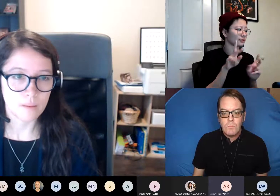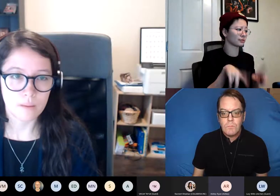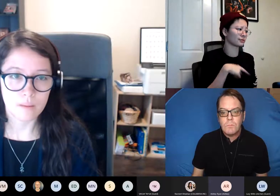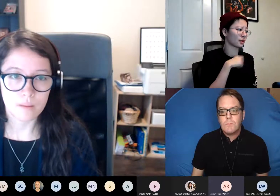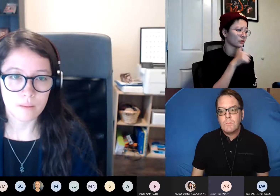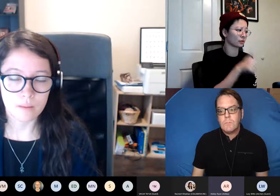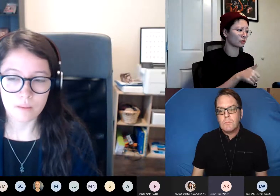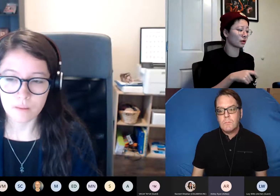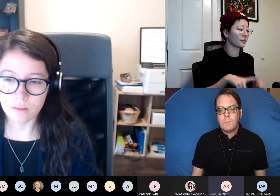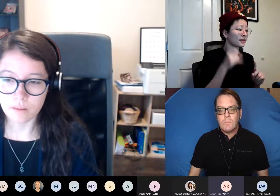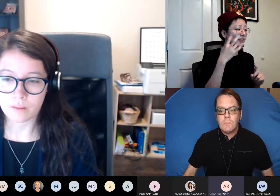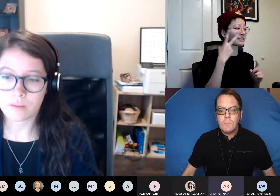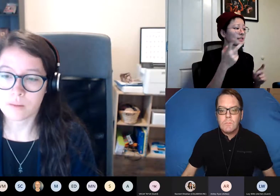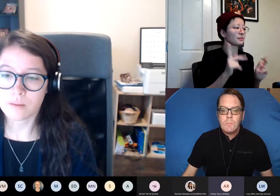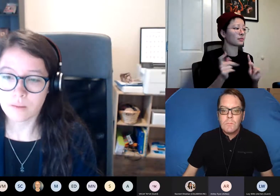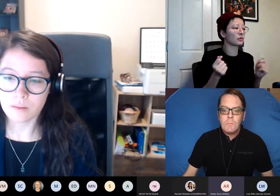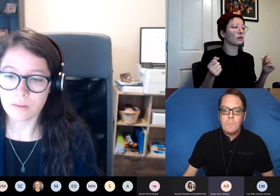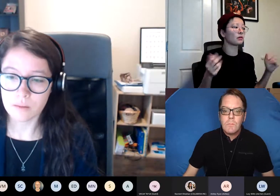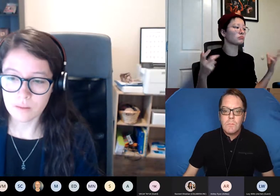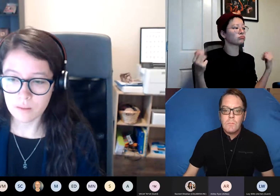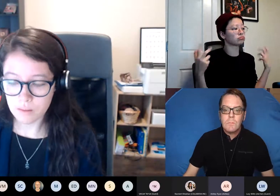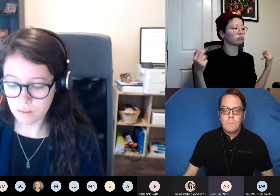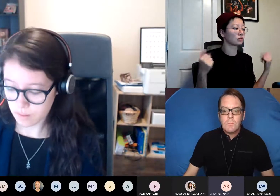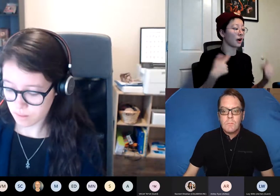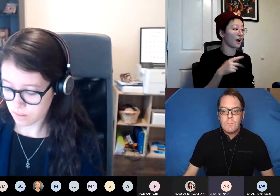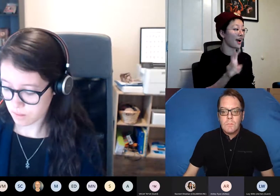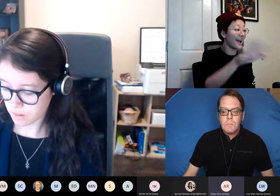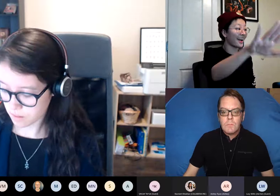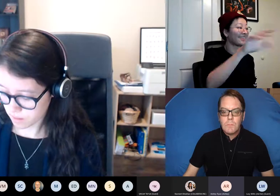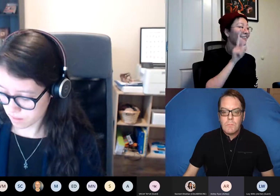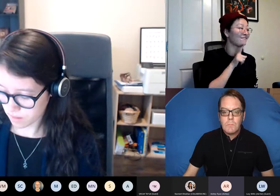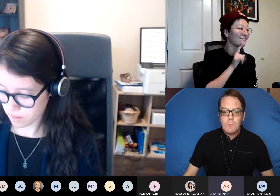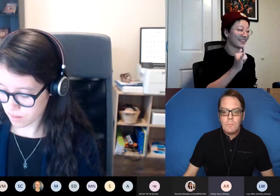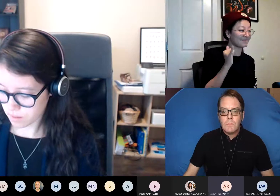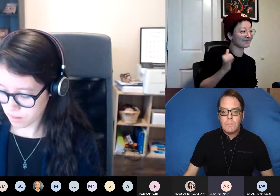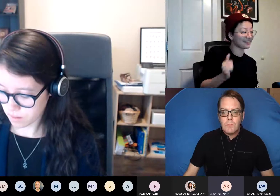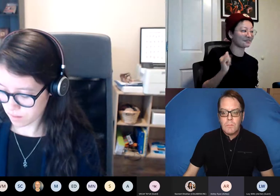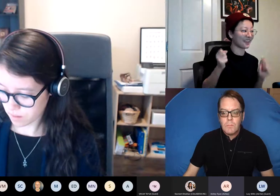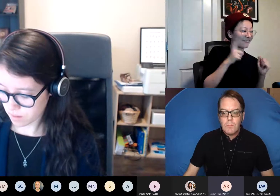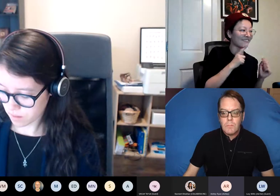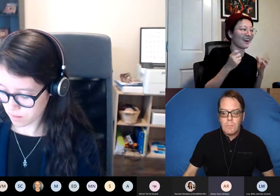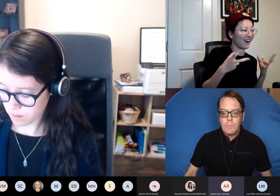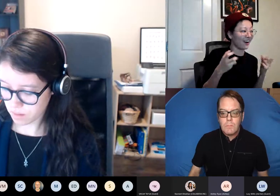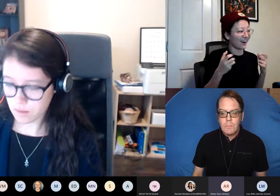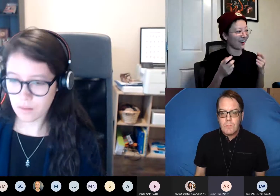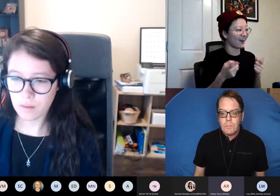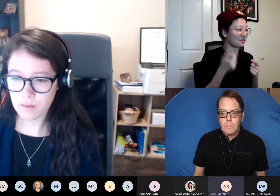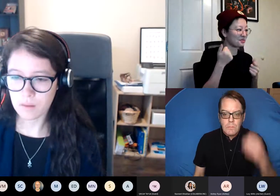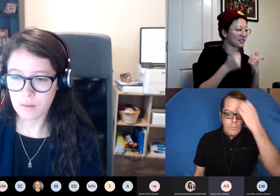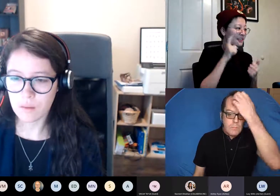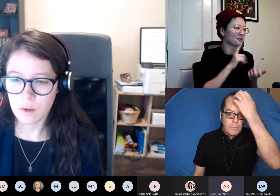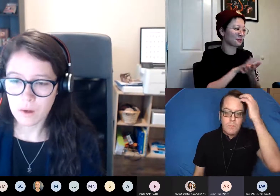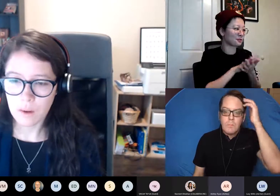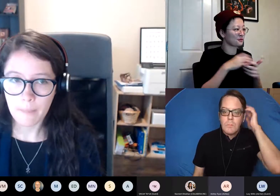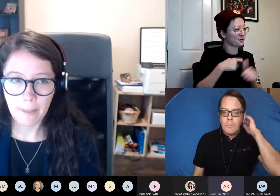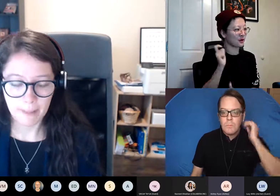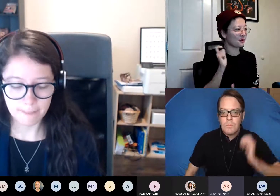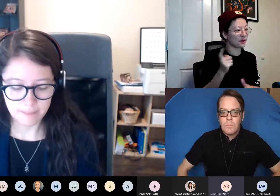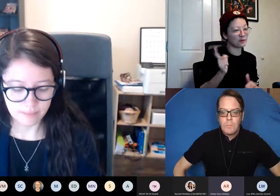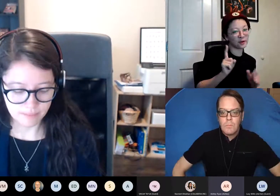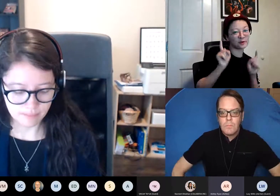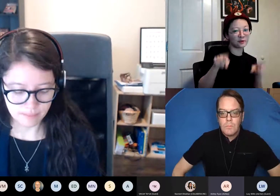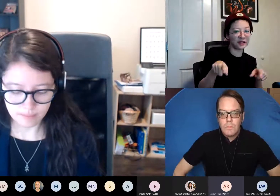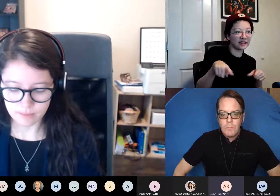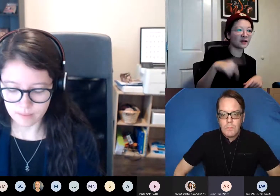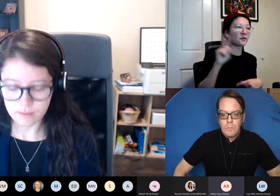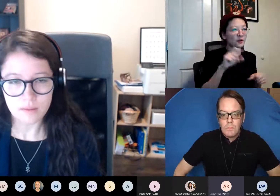see, yes, of course, that person has a cochlear implant, but it doesn't mean that I relate to them right away. Whereas in this situation, I meet a deaf person